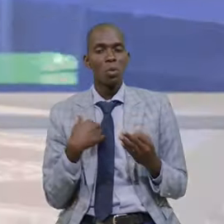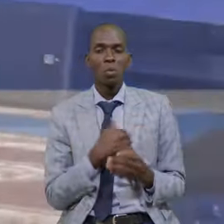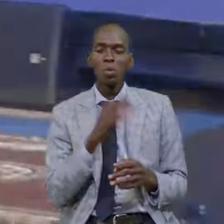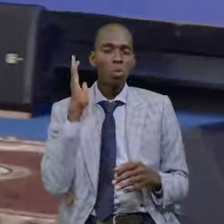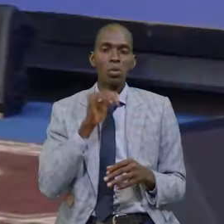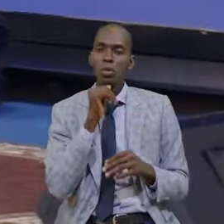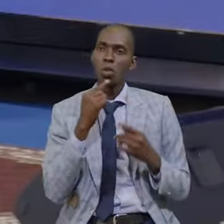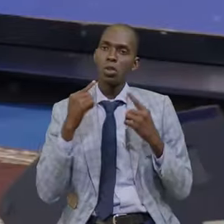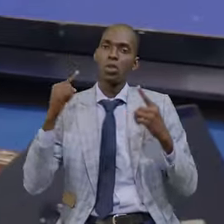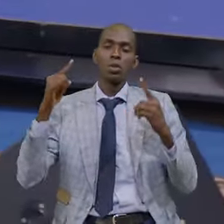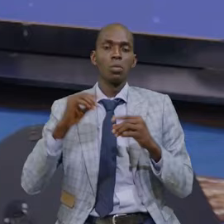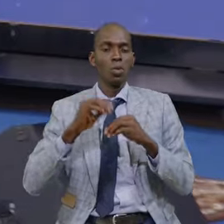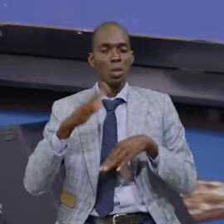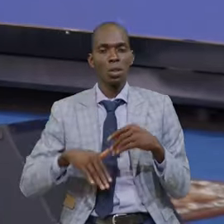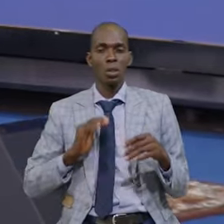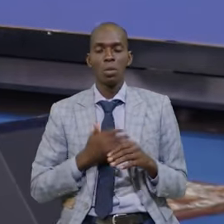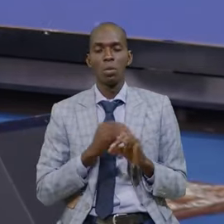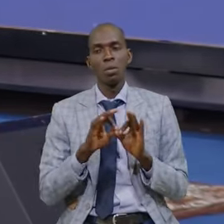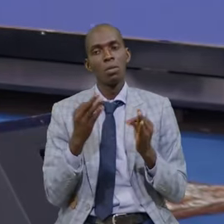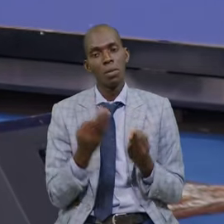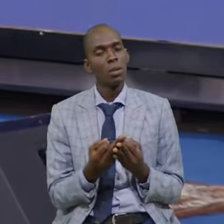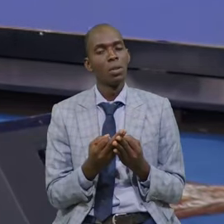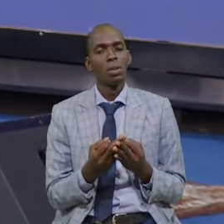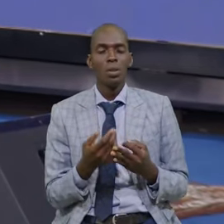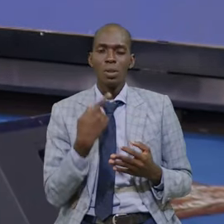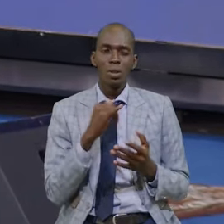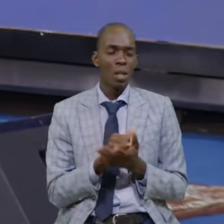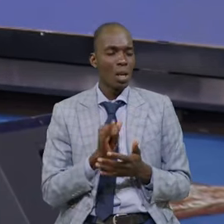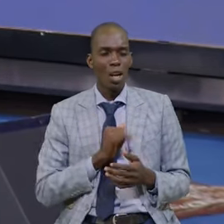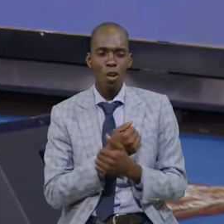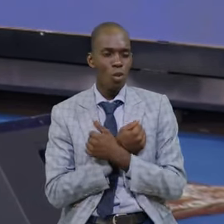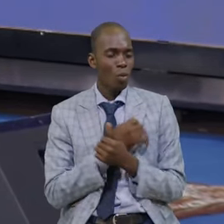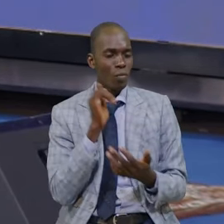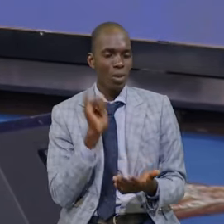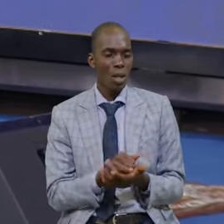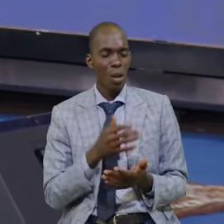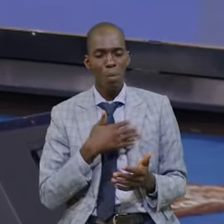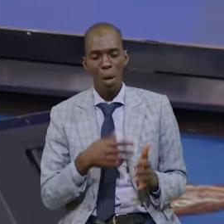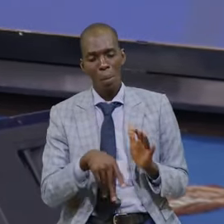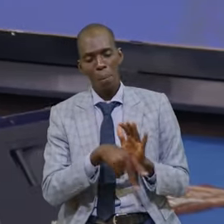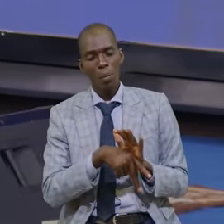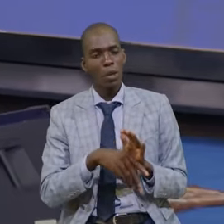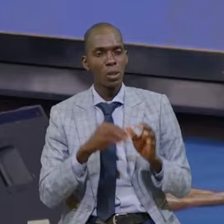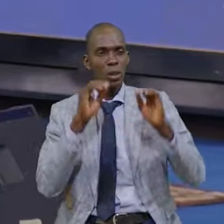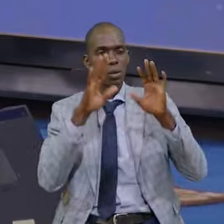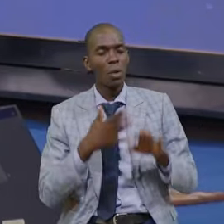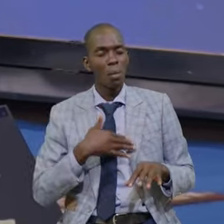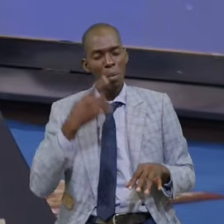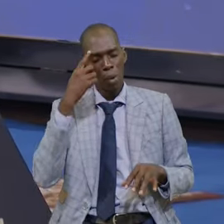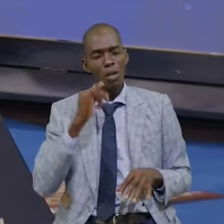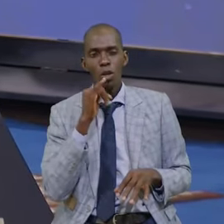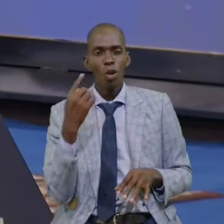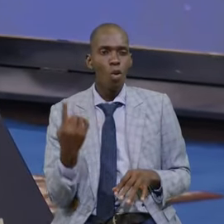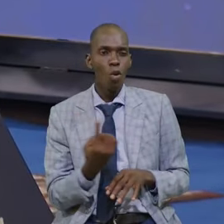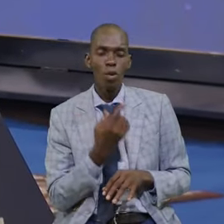learn is what I love that my primary school teacher, and my mind is always there. If all we